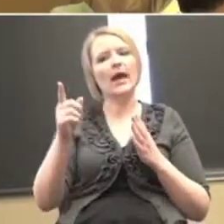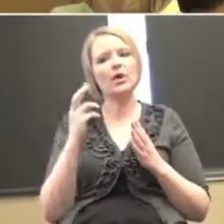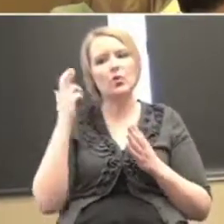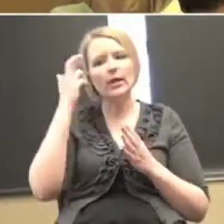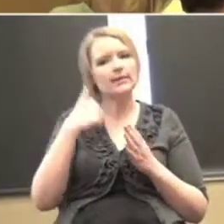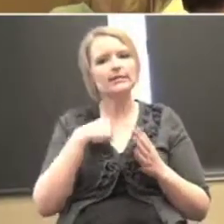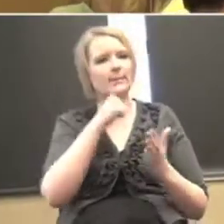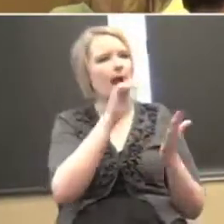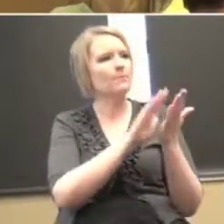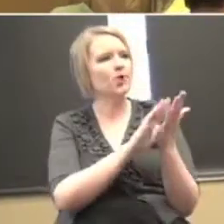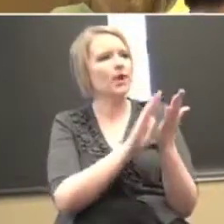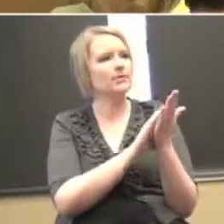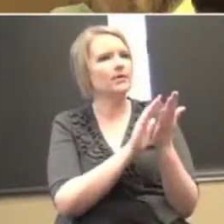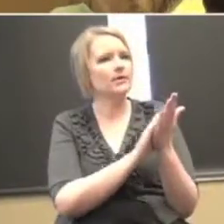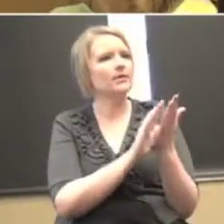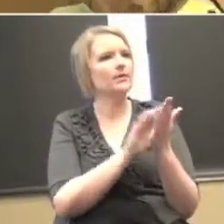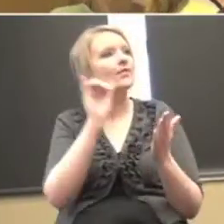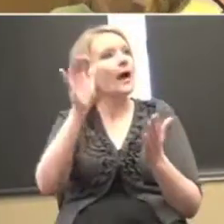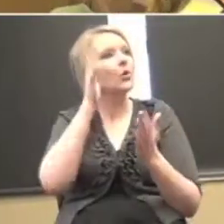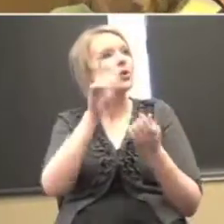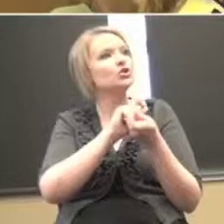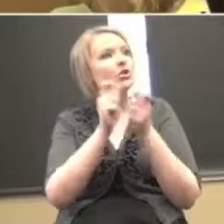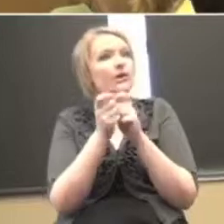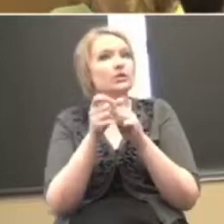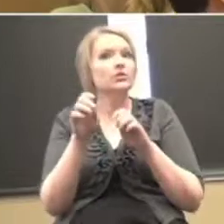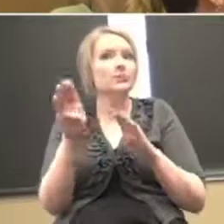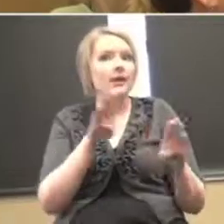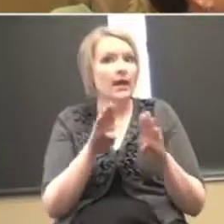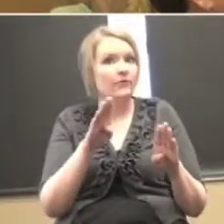That that can come out whether they change from the year or few or not.